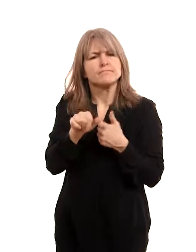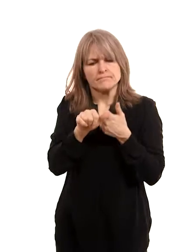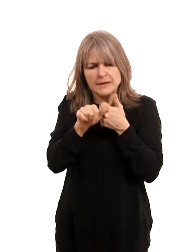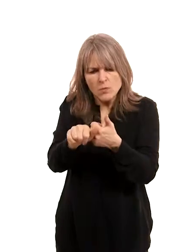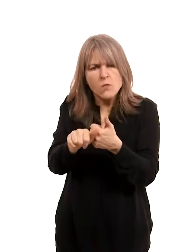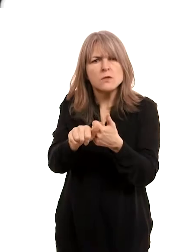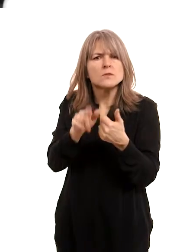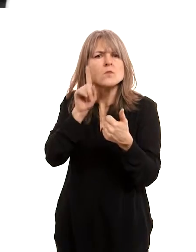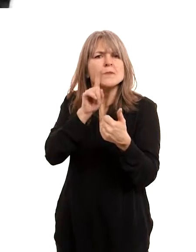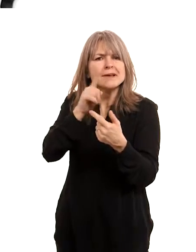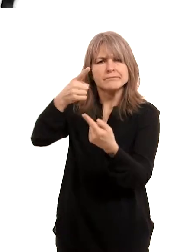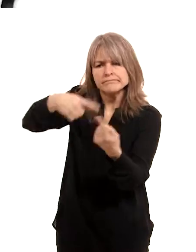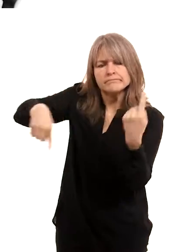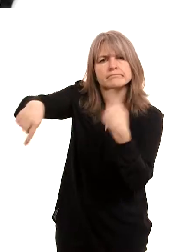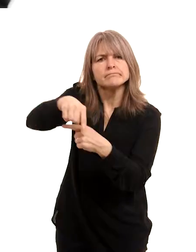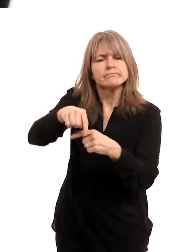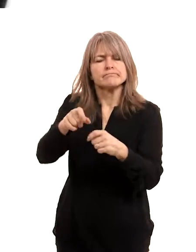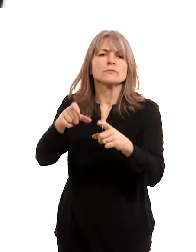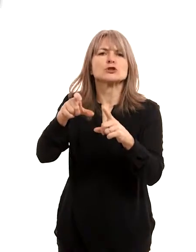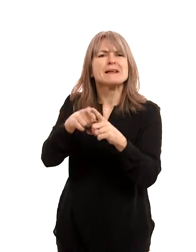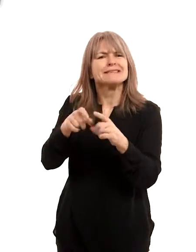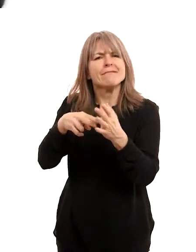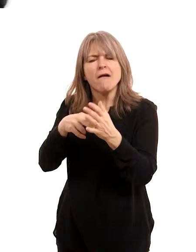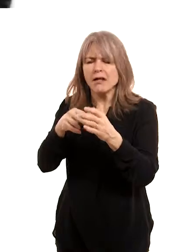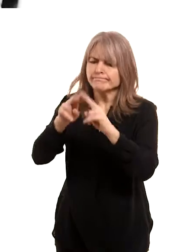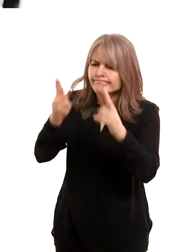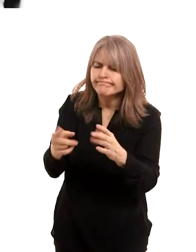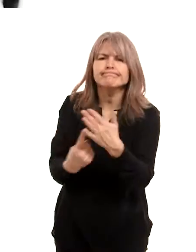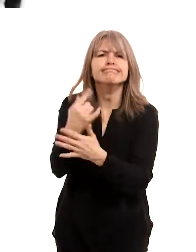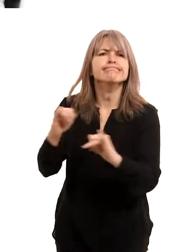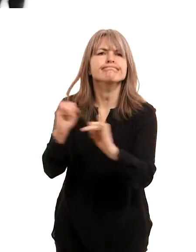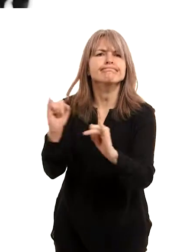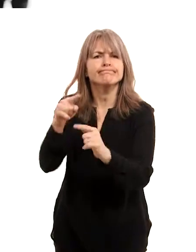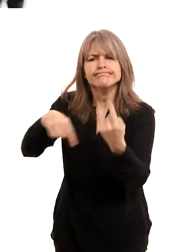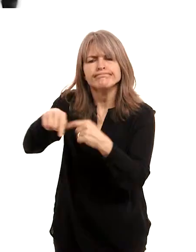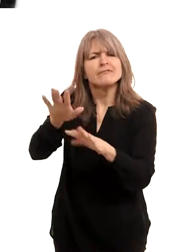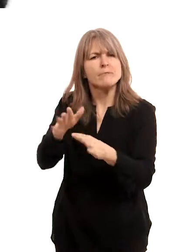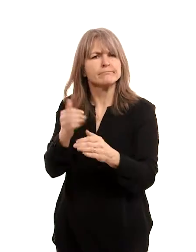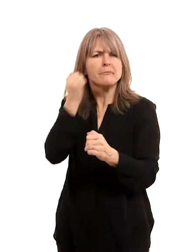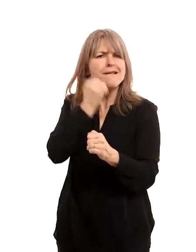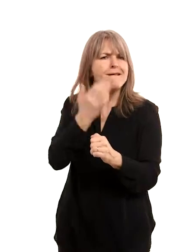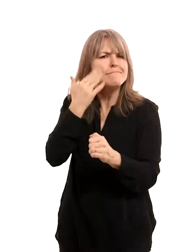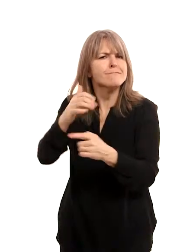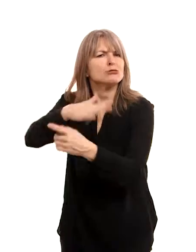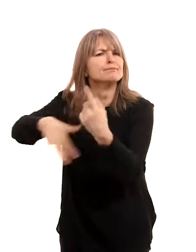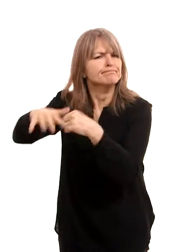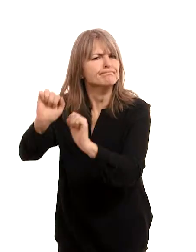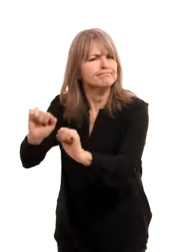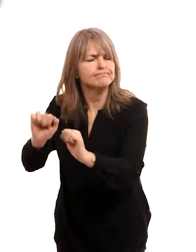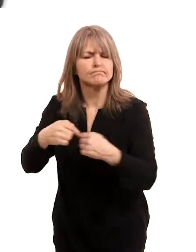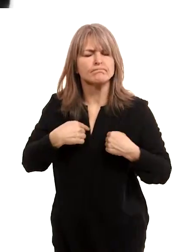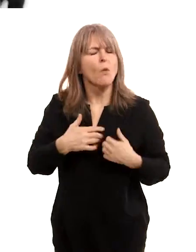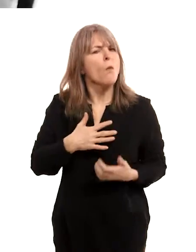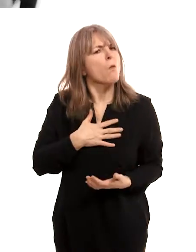groups, BME groups. I have a satisfaction of supporting these women because they come to us when they're very